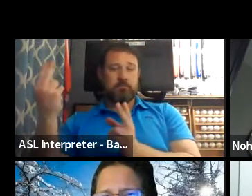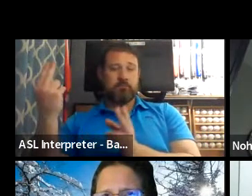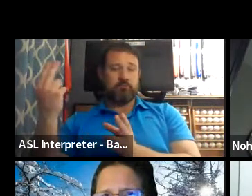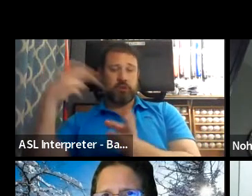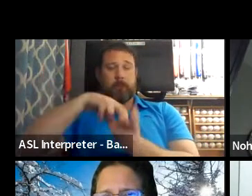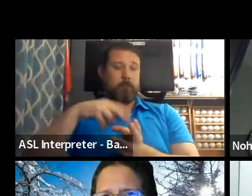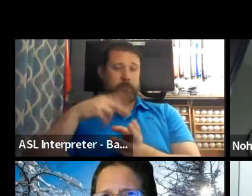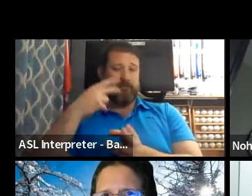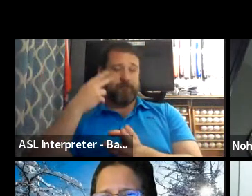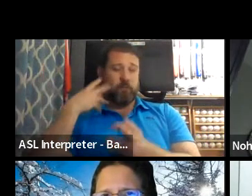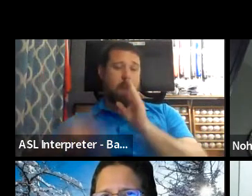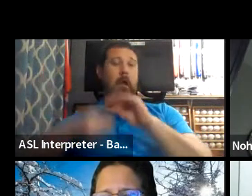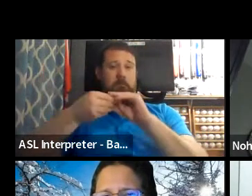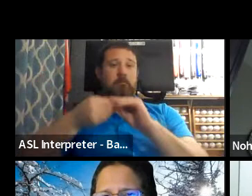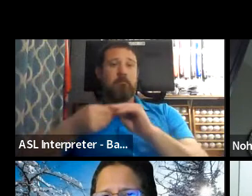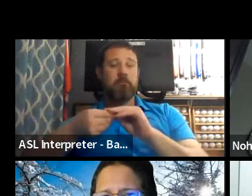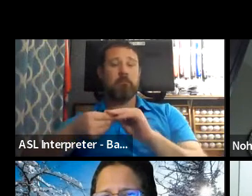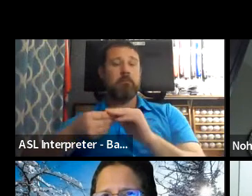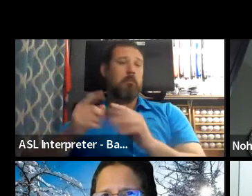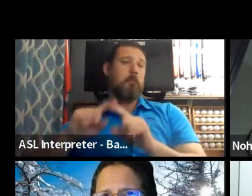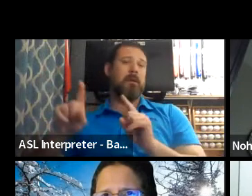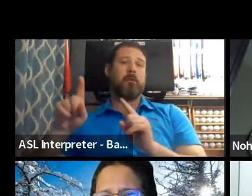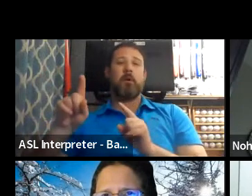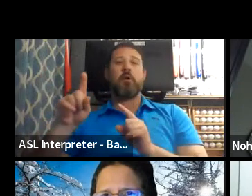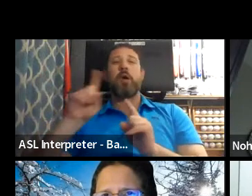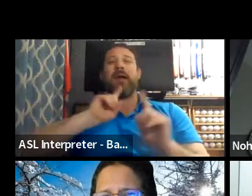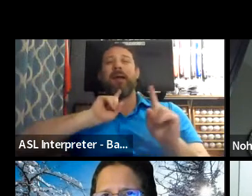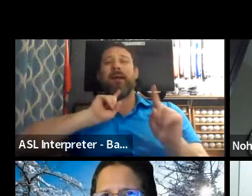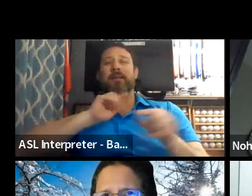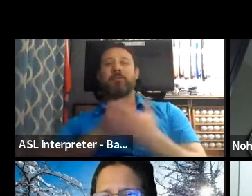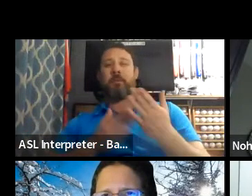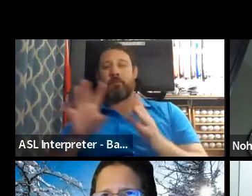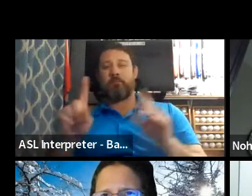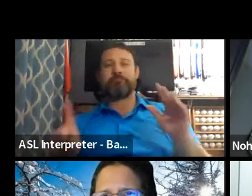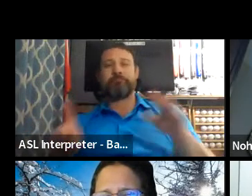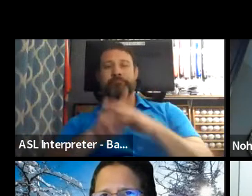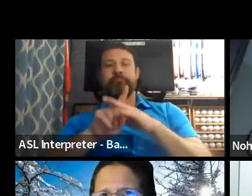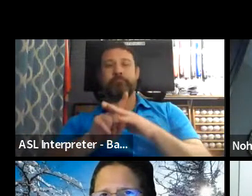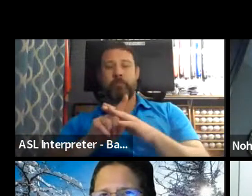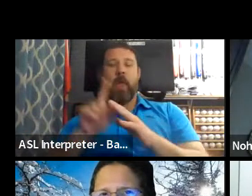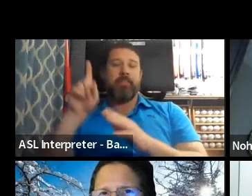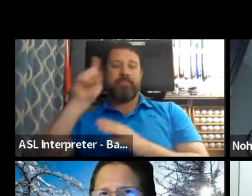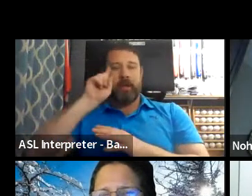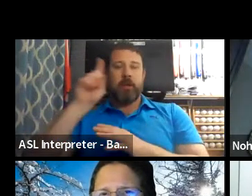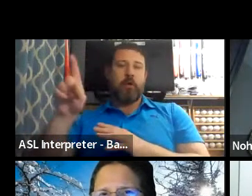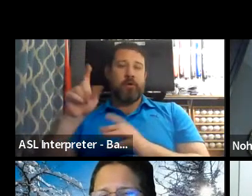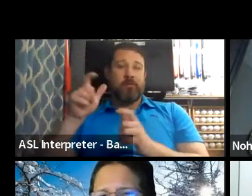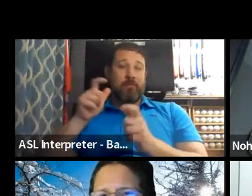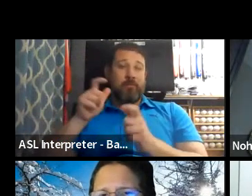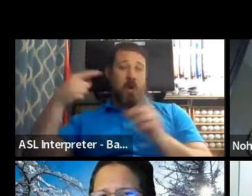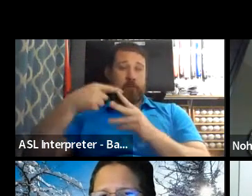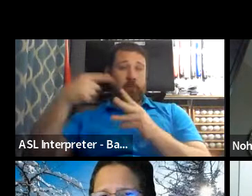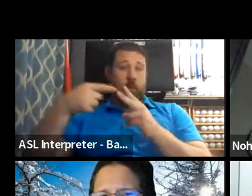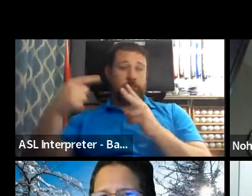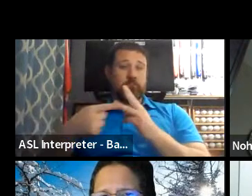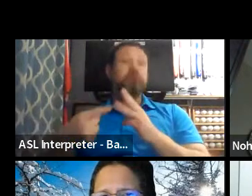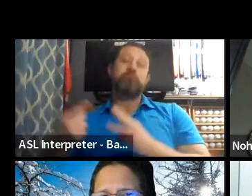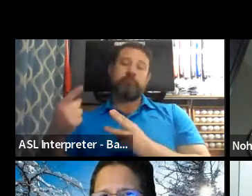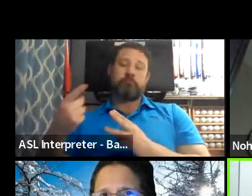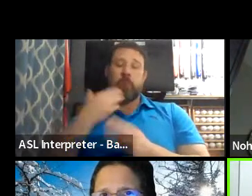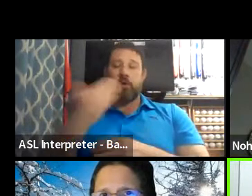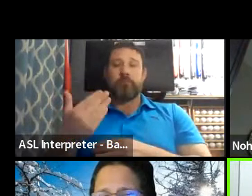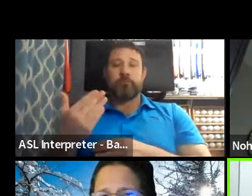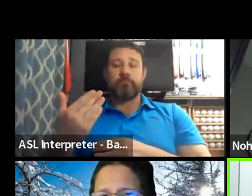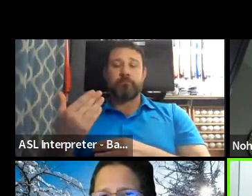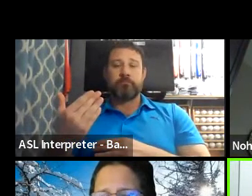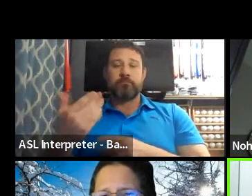have anything to add, but it answers some of the things that you brought up, and I think your larger points are well made. What